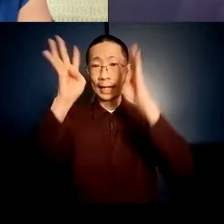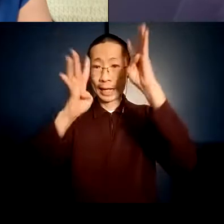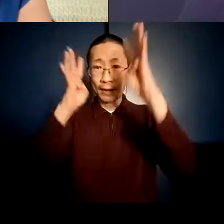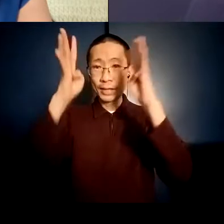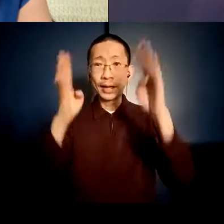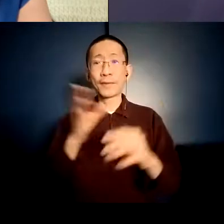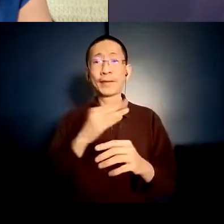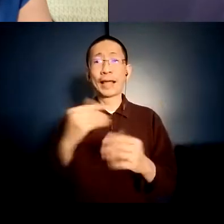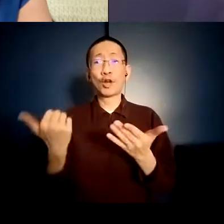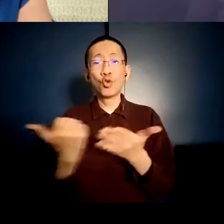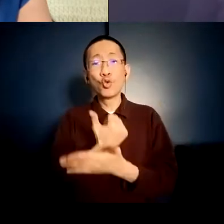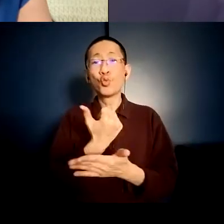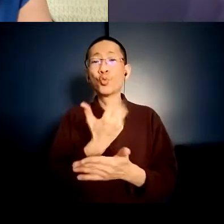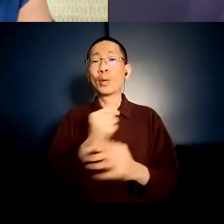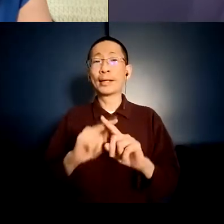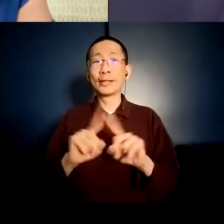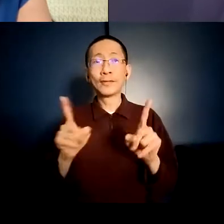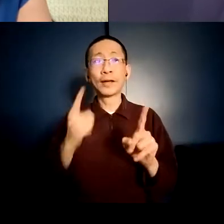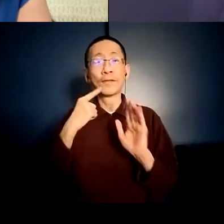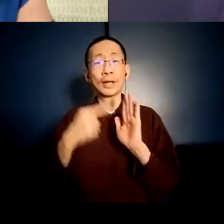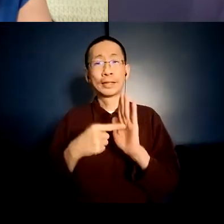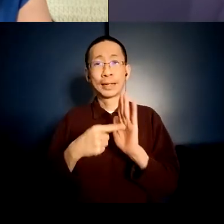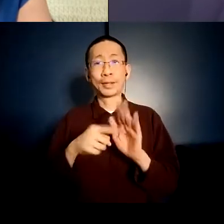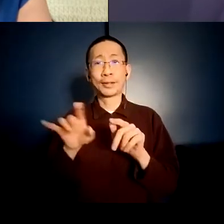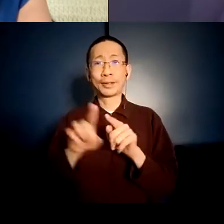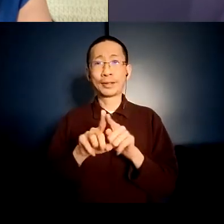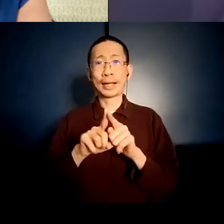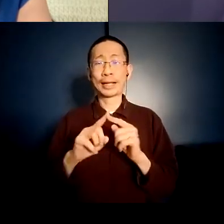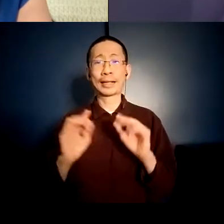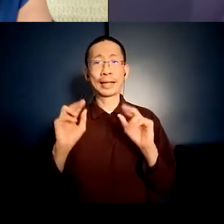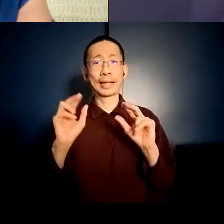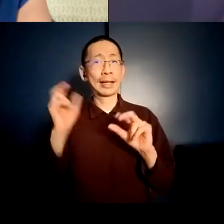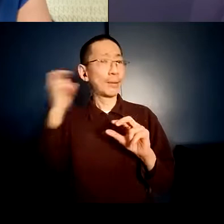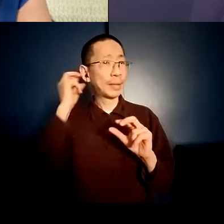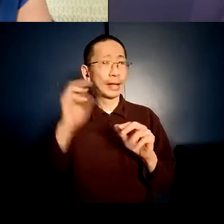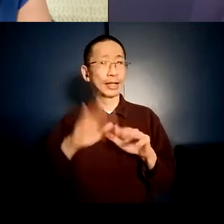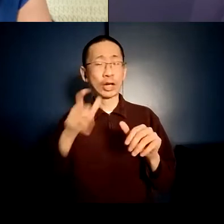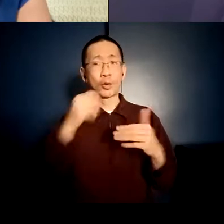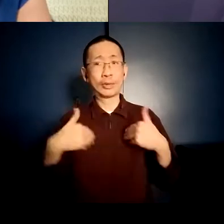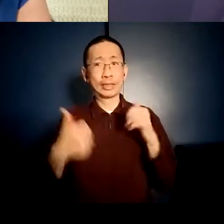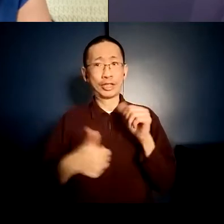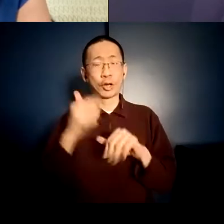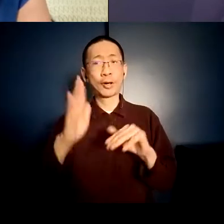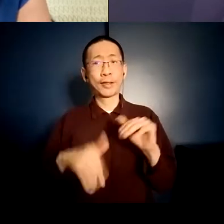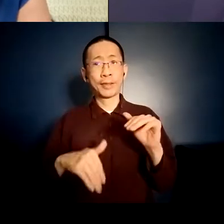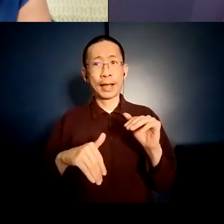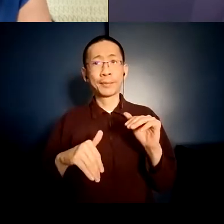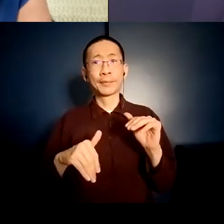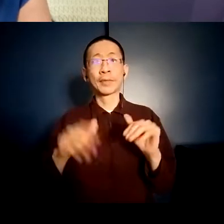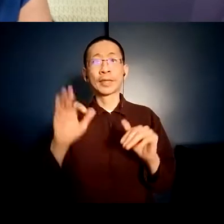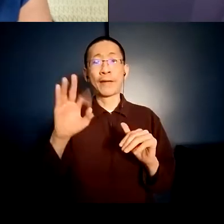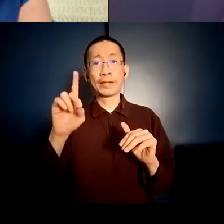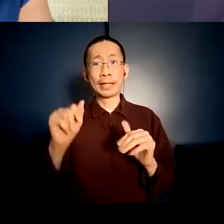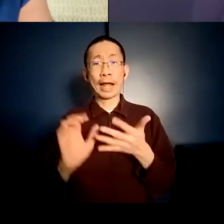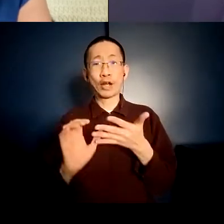and new and different, for example, such as implanting a child who's a little bit younger than the FDA